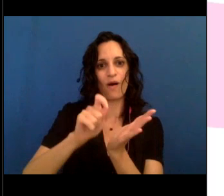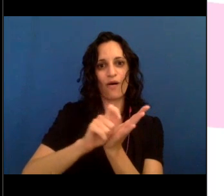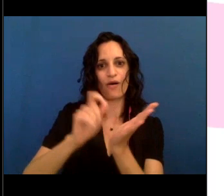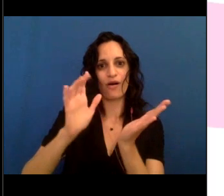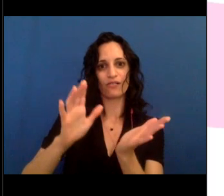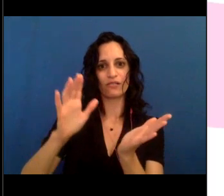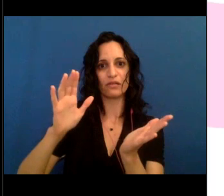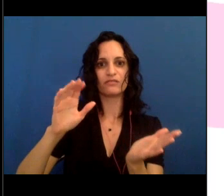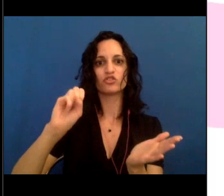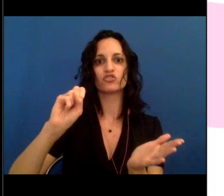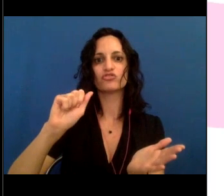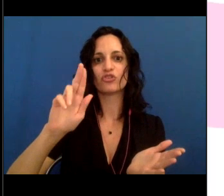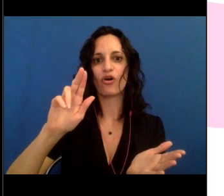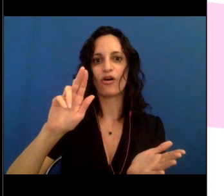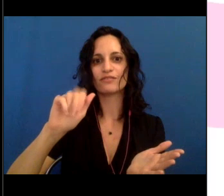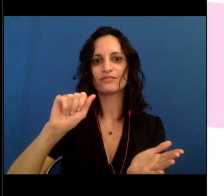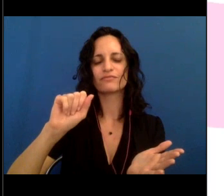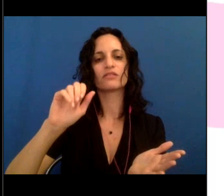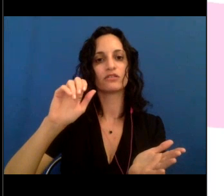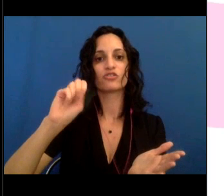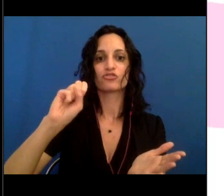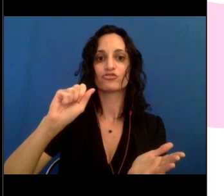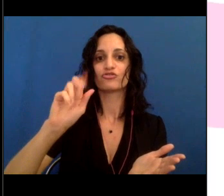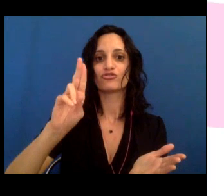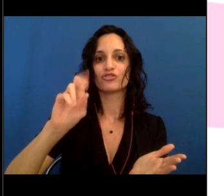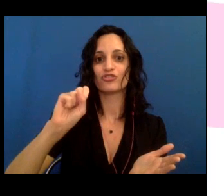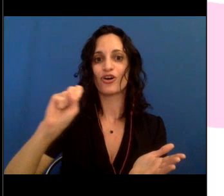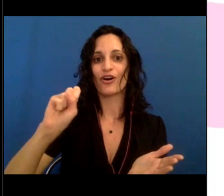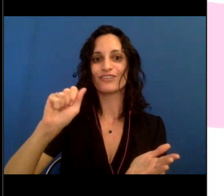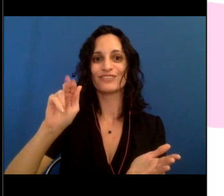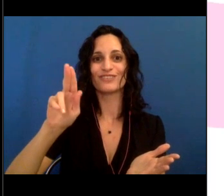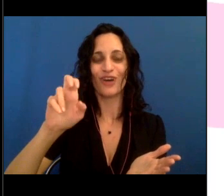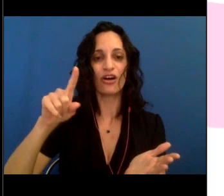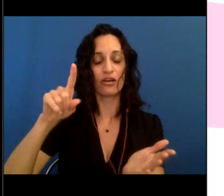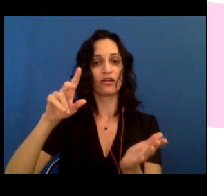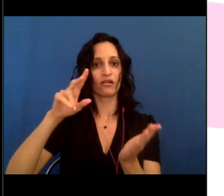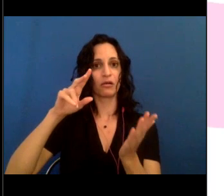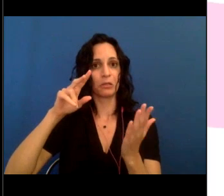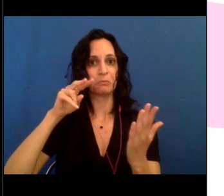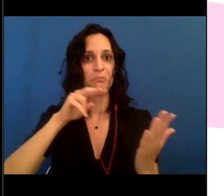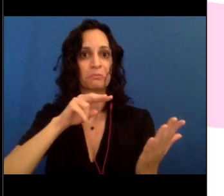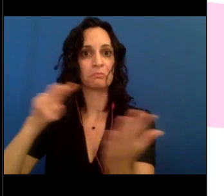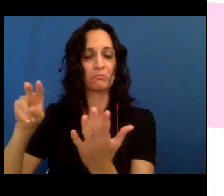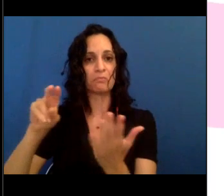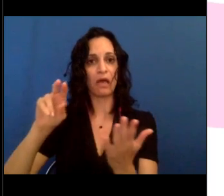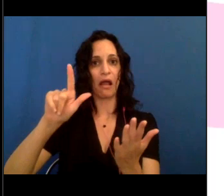is exactly, in some sense, what linguistics has become over the course of time.